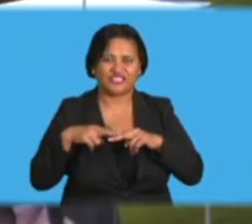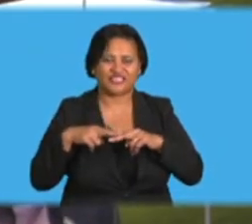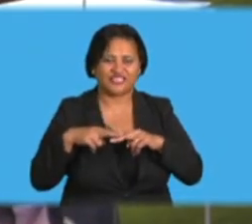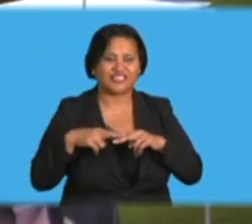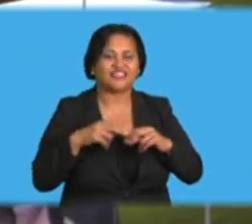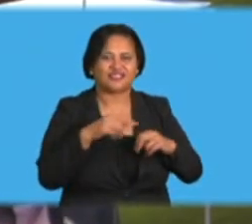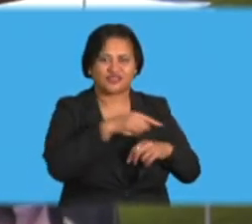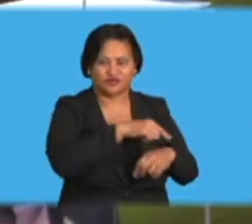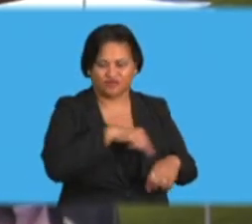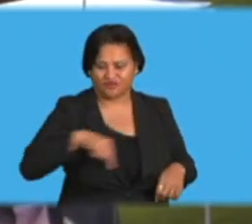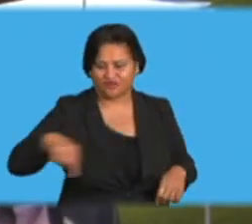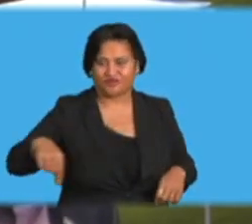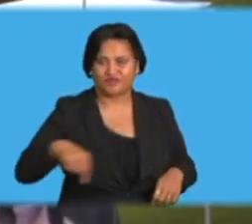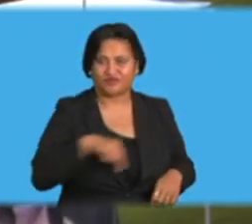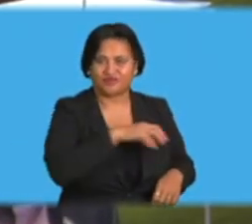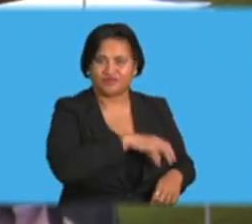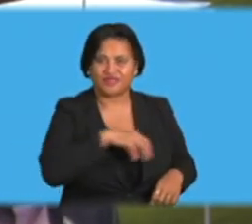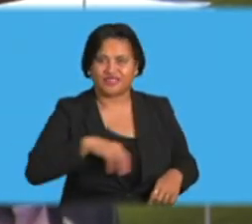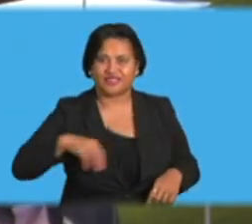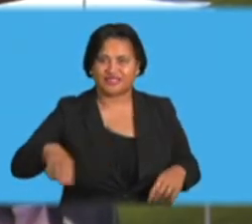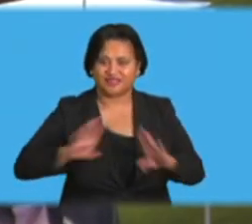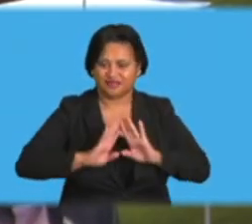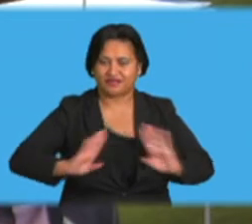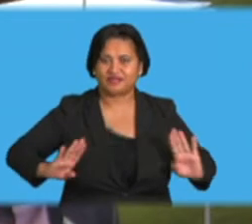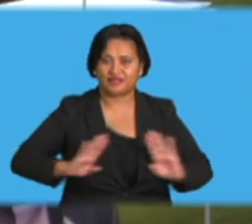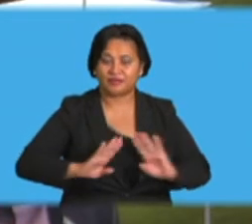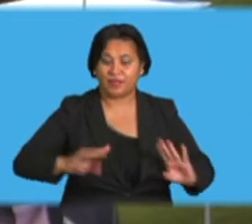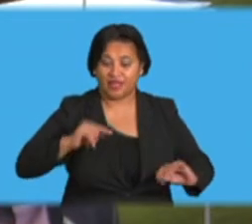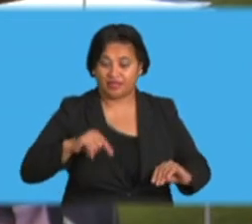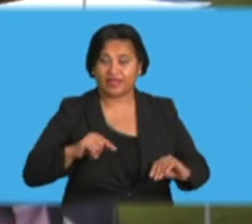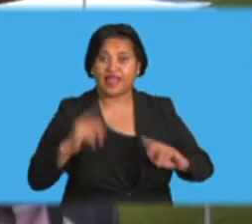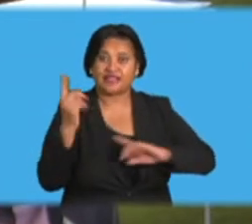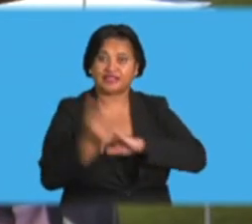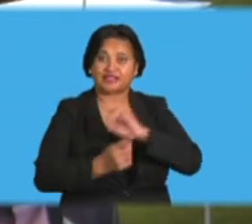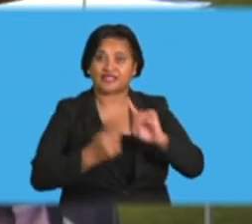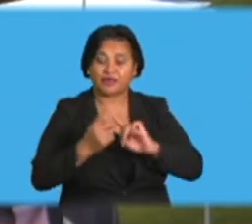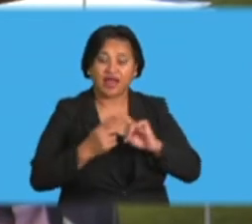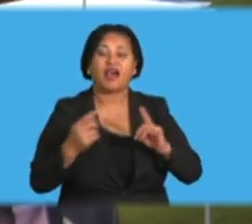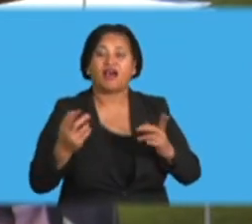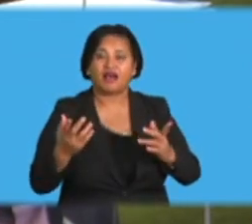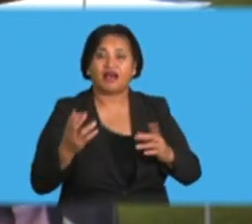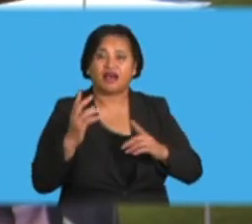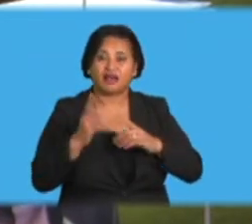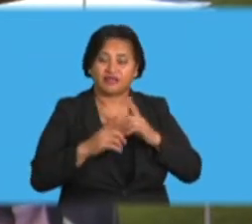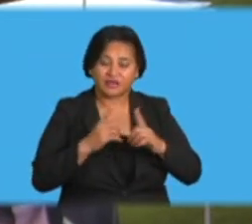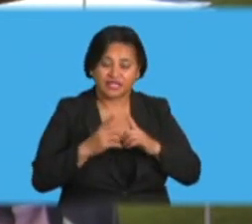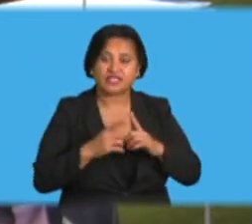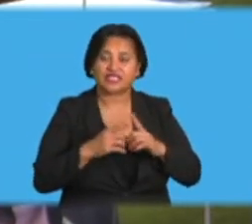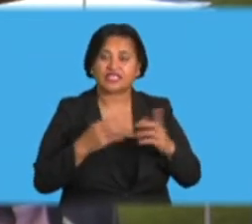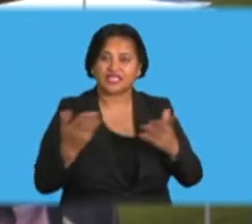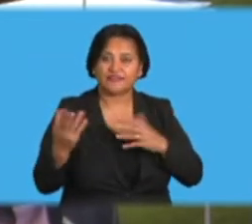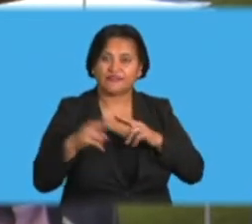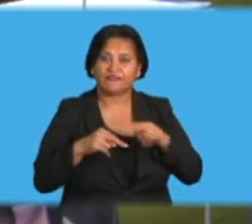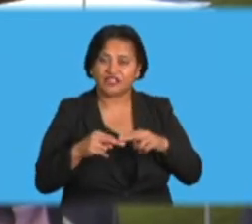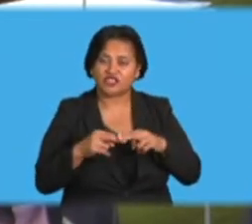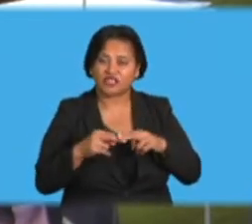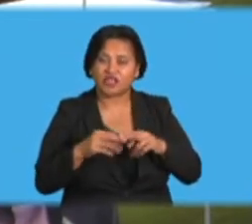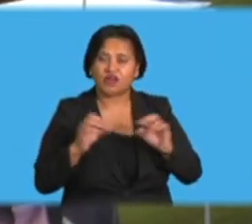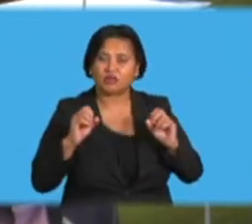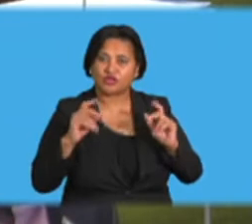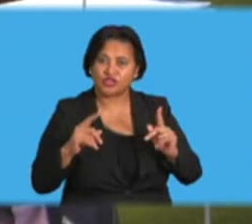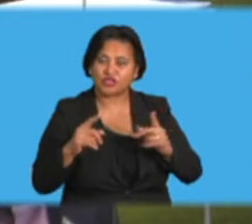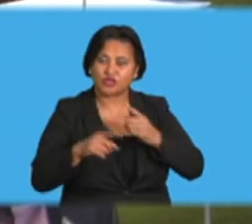small island states. Mr. Speaker, this seminar gave Fiji the opportunity to express its views on technological advancement and the threats and